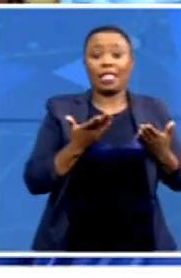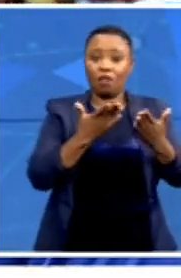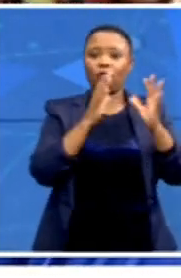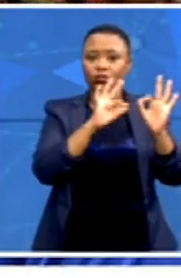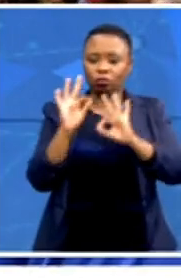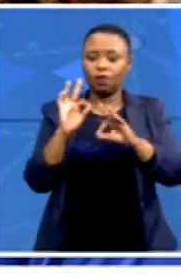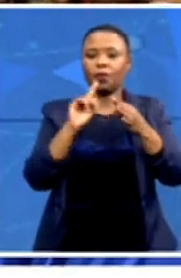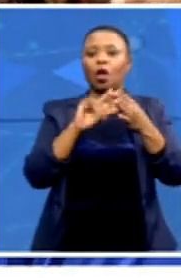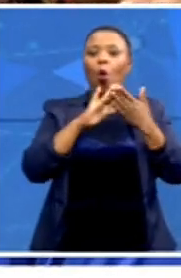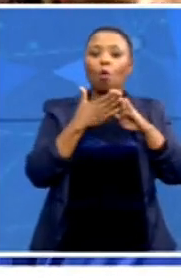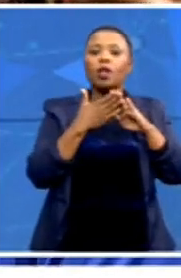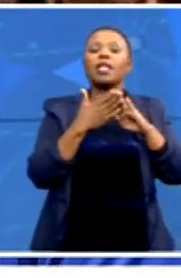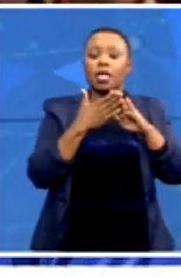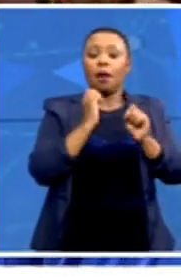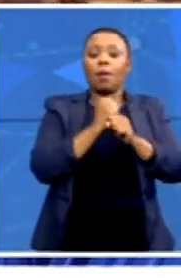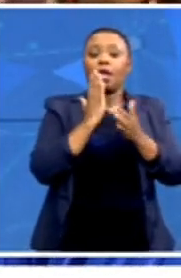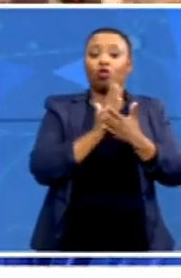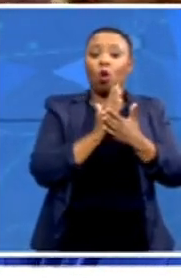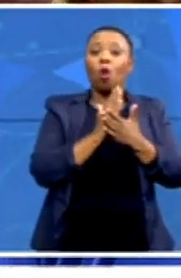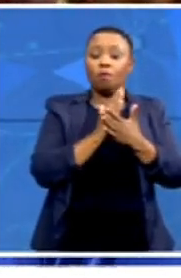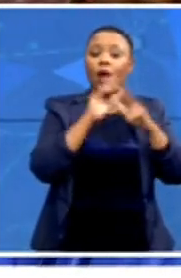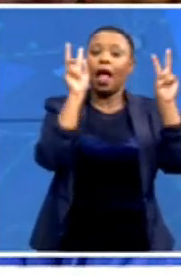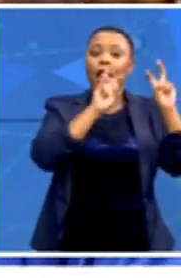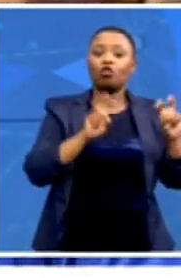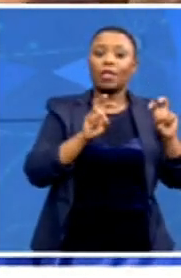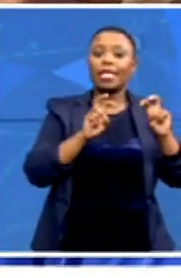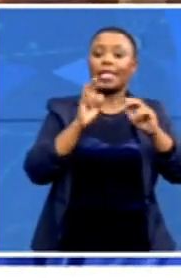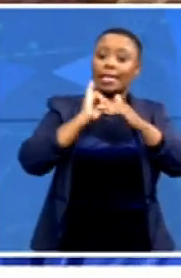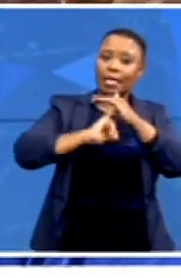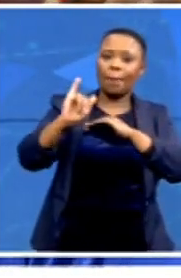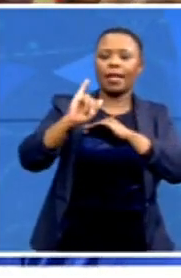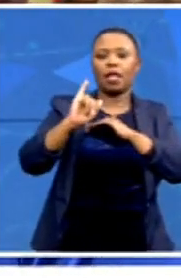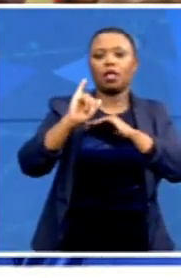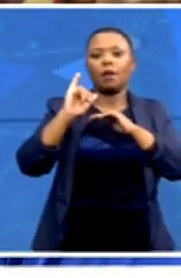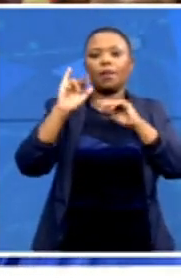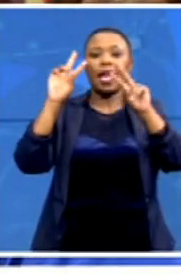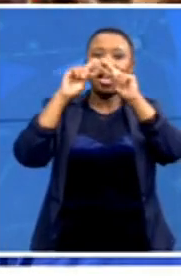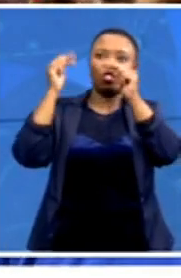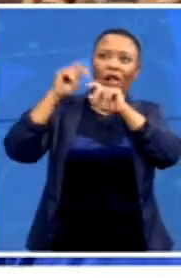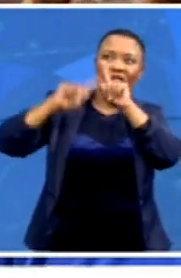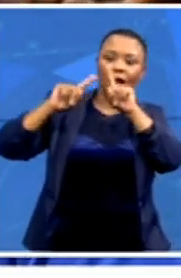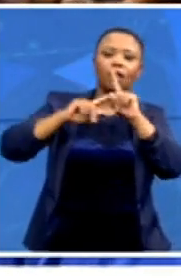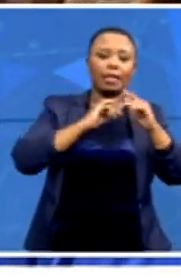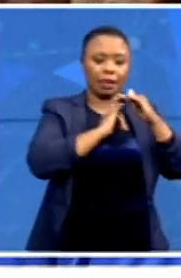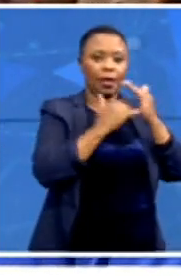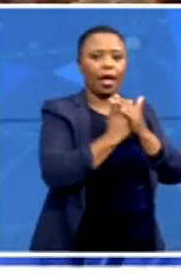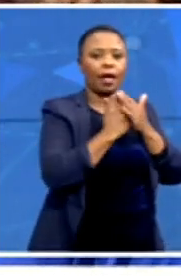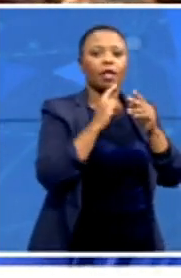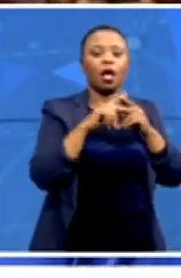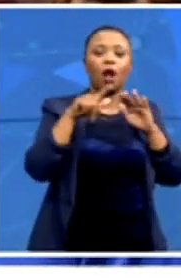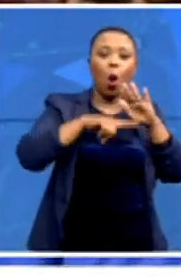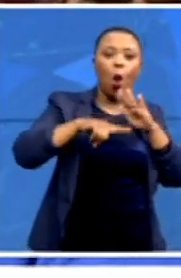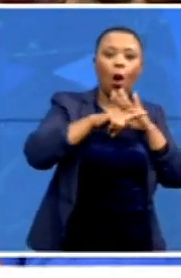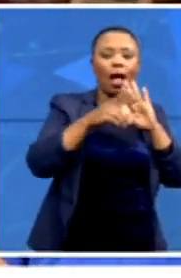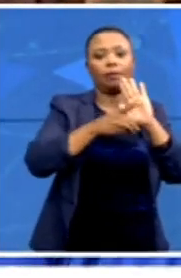itself electricity independent of the national government's failings, ensuring that you've got local economic development so we can attract jobs and lots